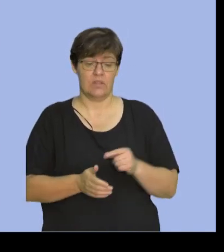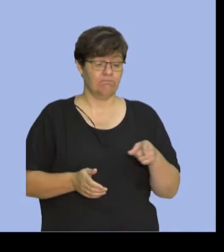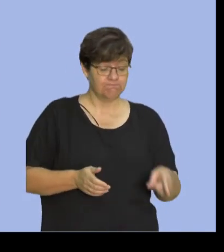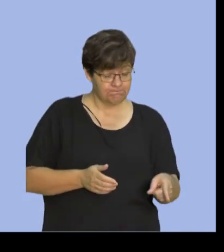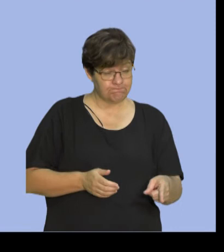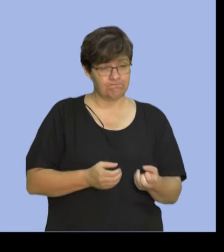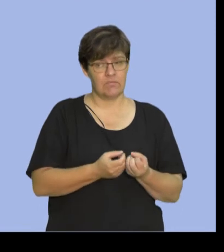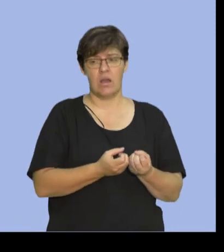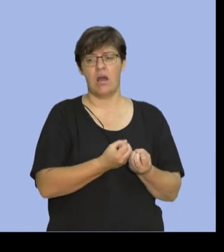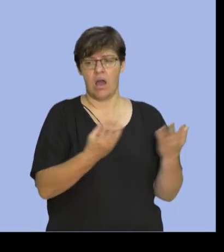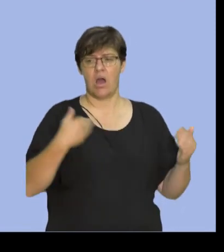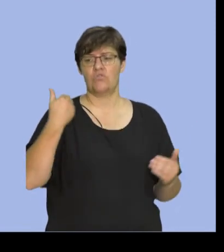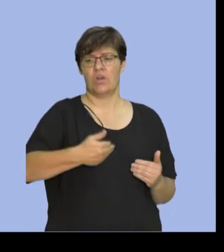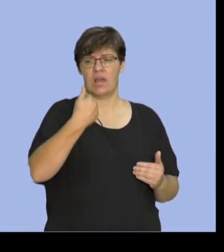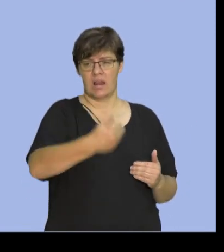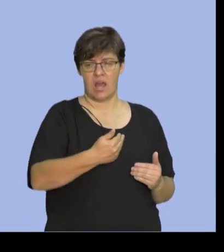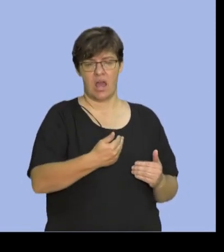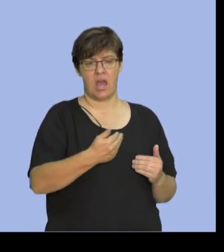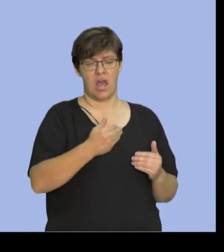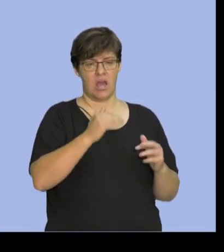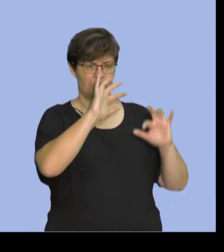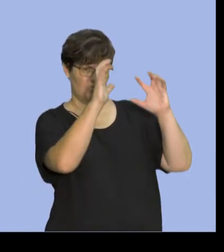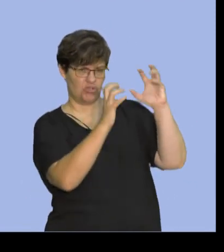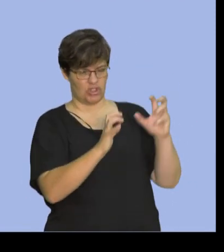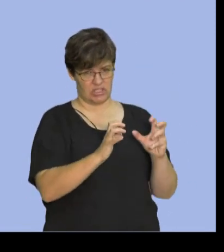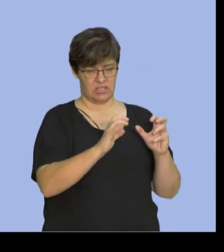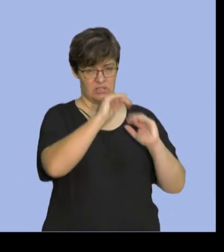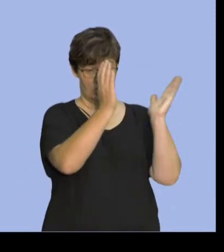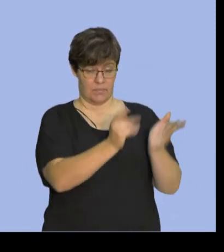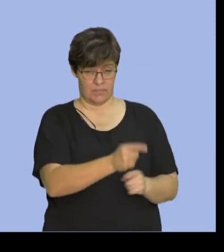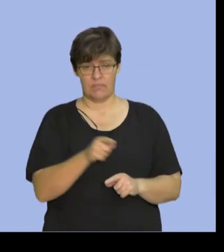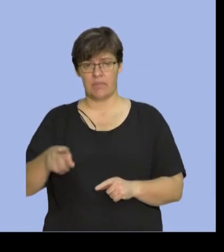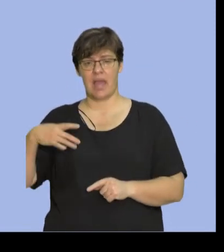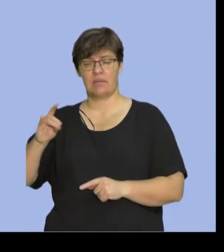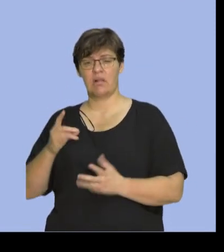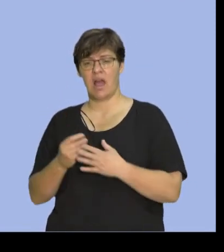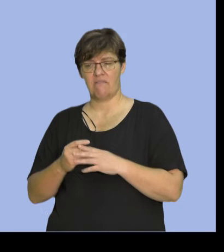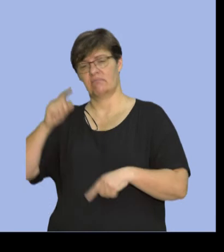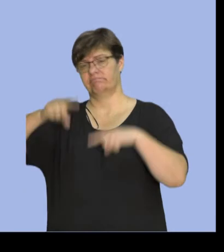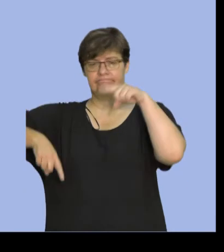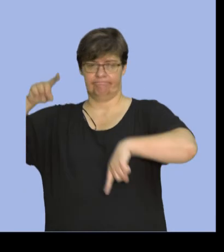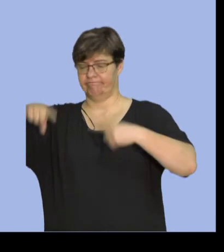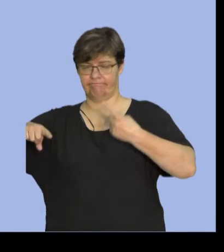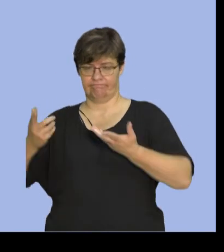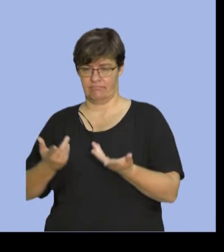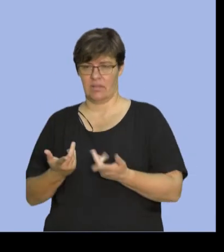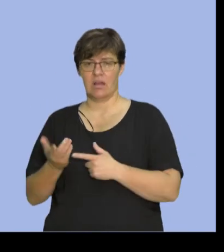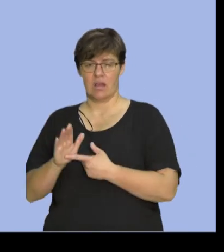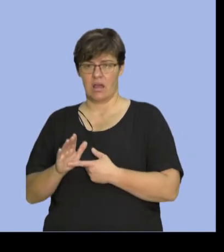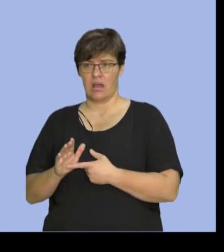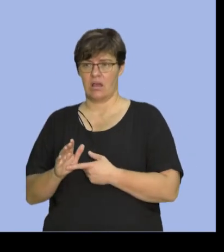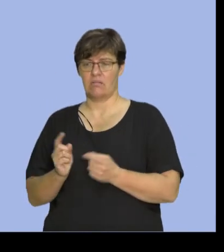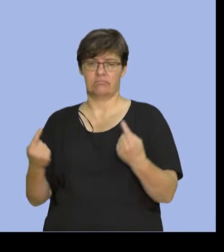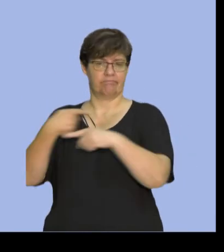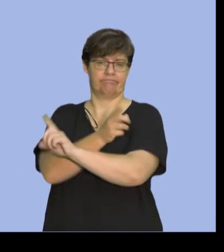generally have a regular, rigid shape, whereas animal cells could have irregular and diverse